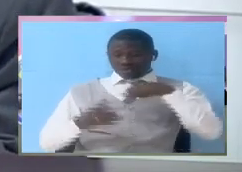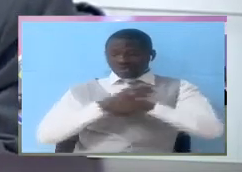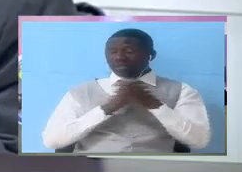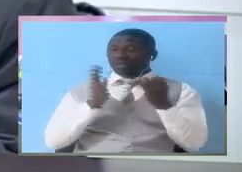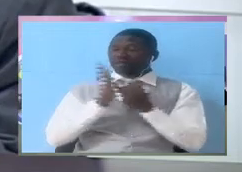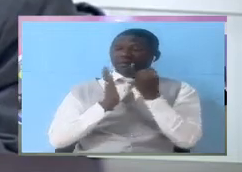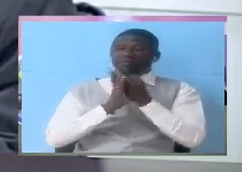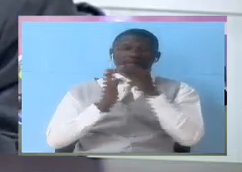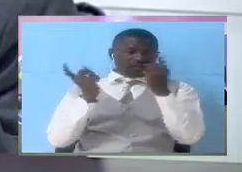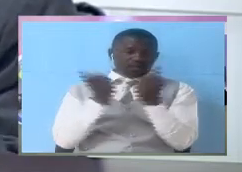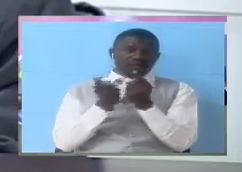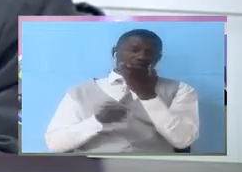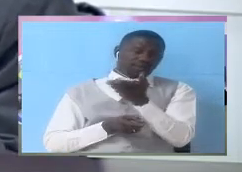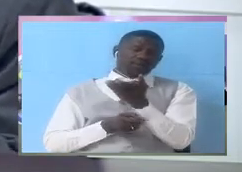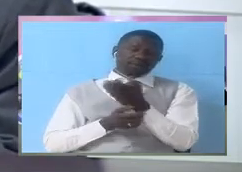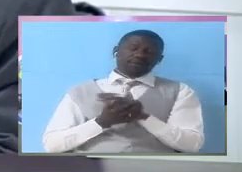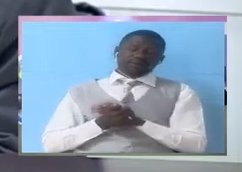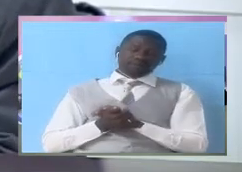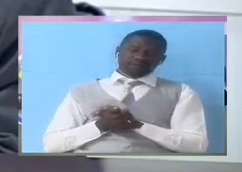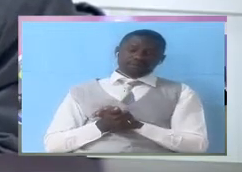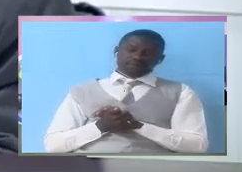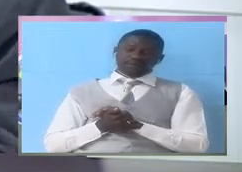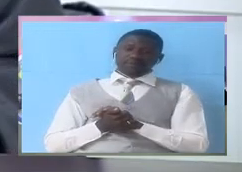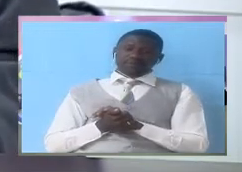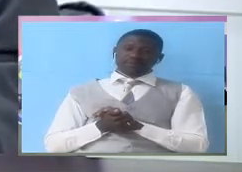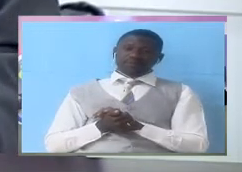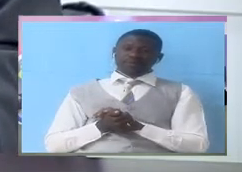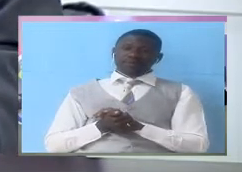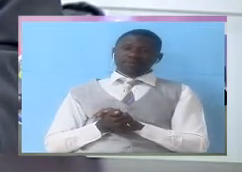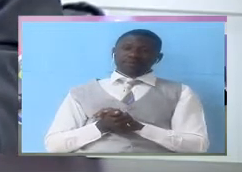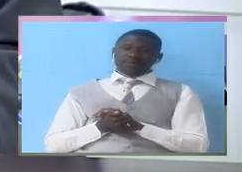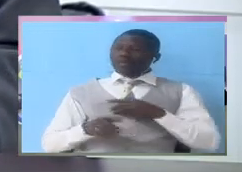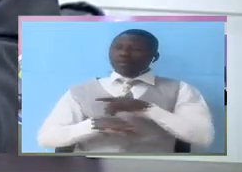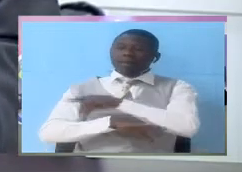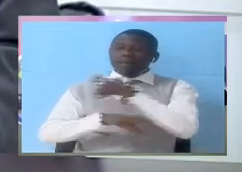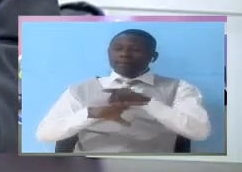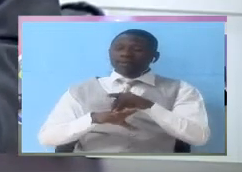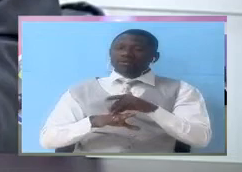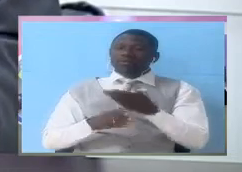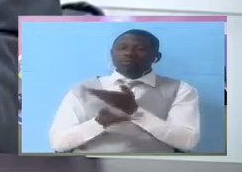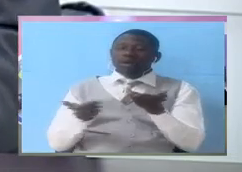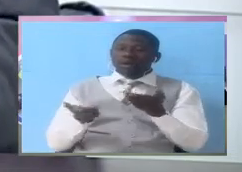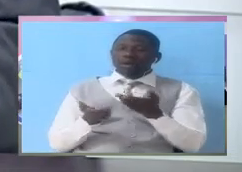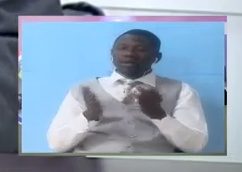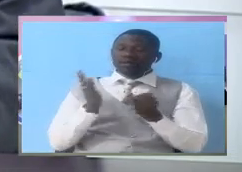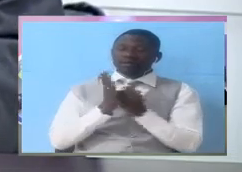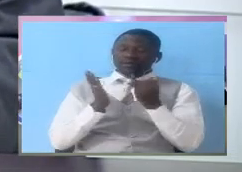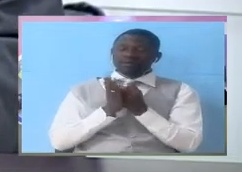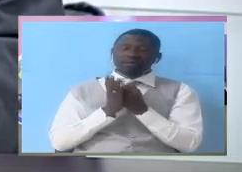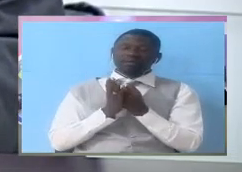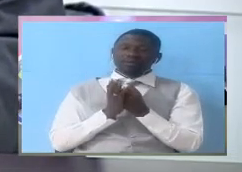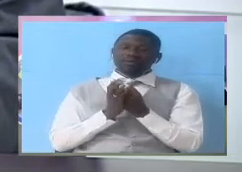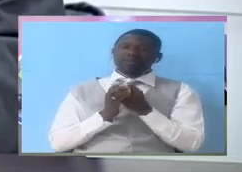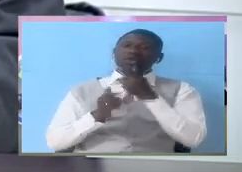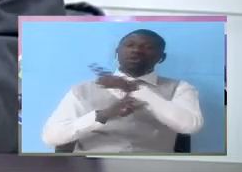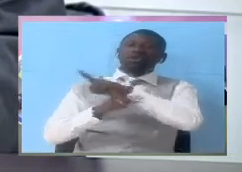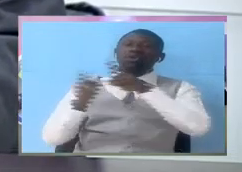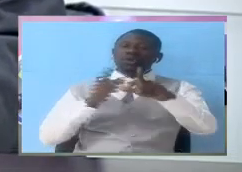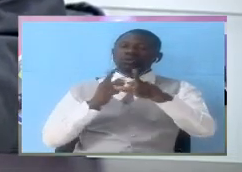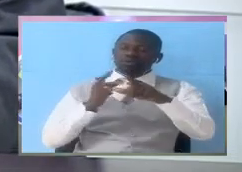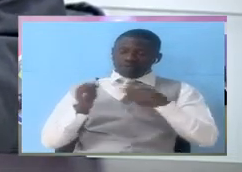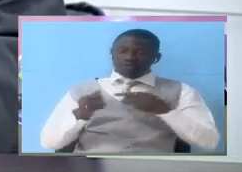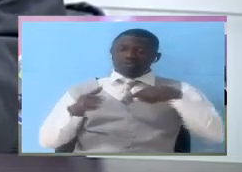bi. Premises where the panel was situated in was at in the NIA. Kurel